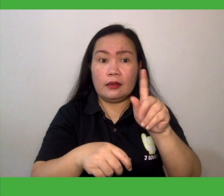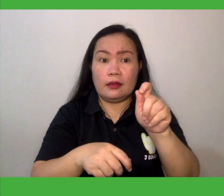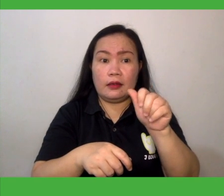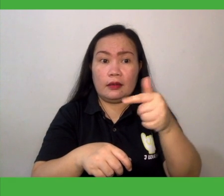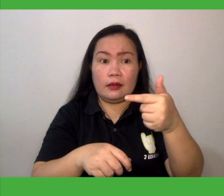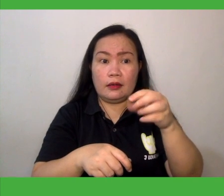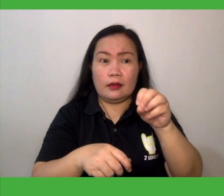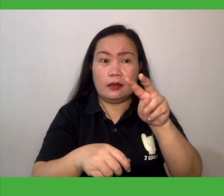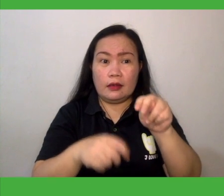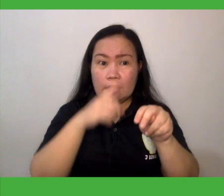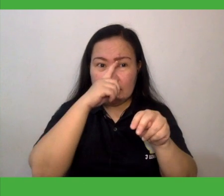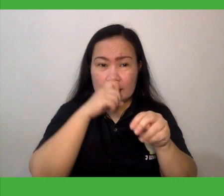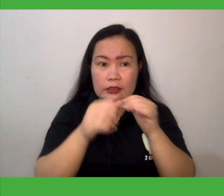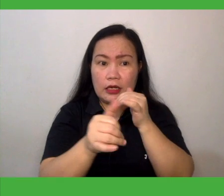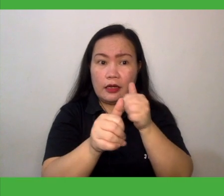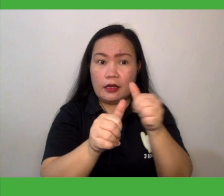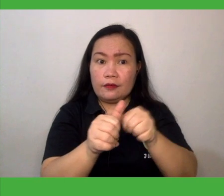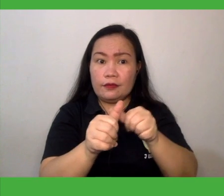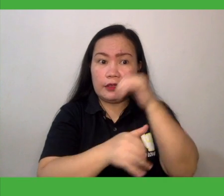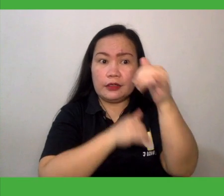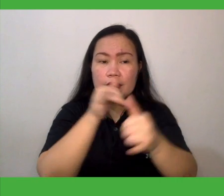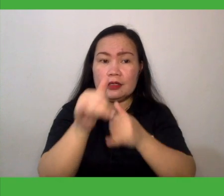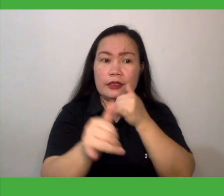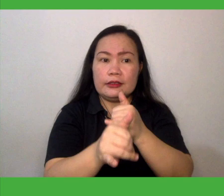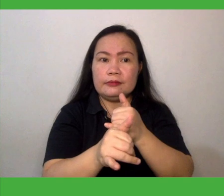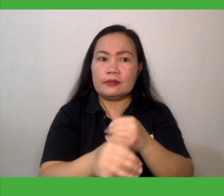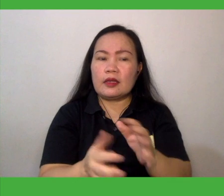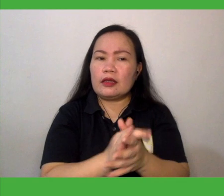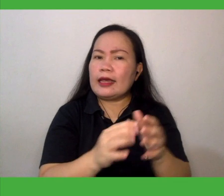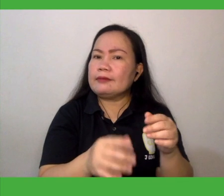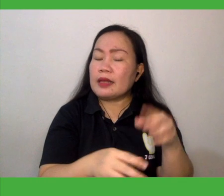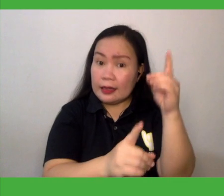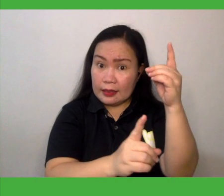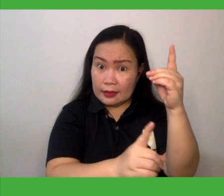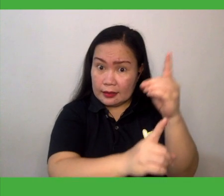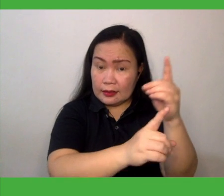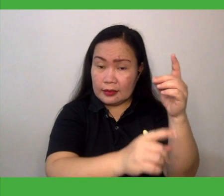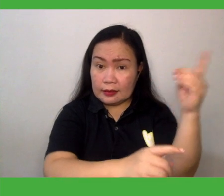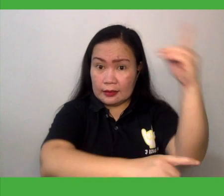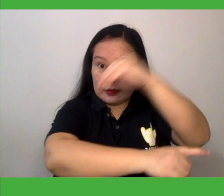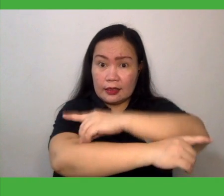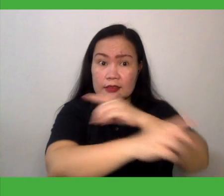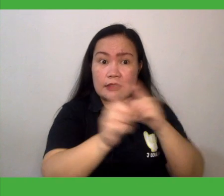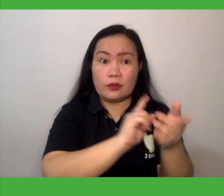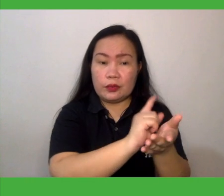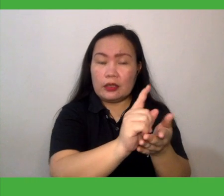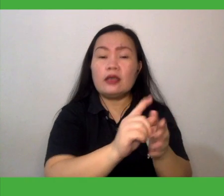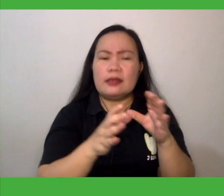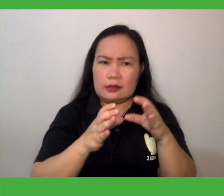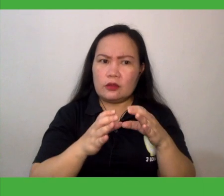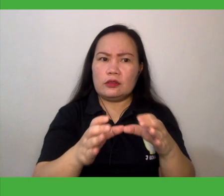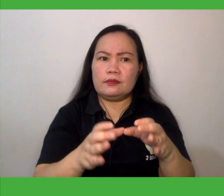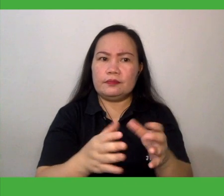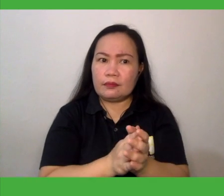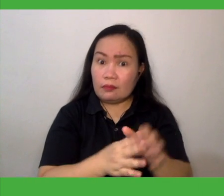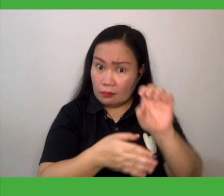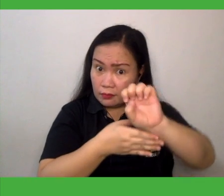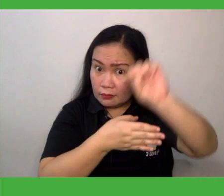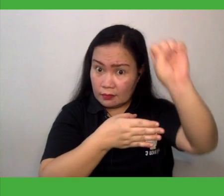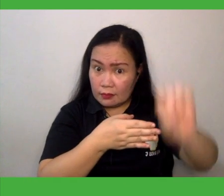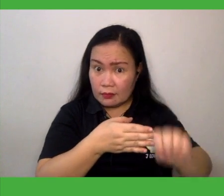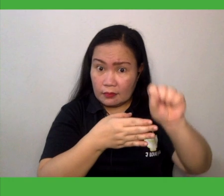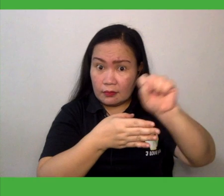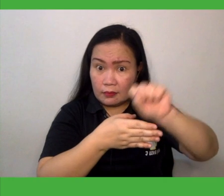can we give the fixed value for the days in a week? Yes, so this is a constant. Scores in a